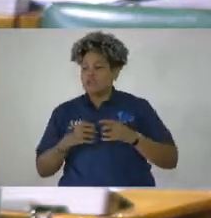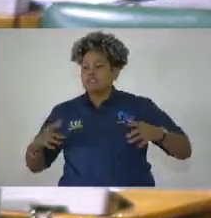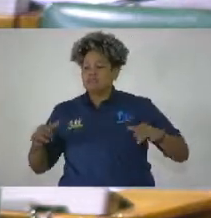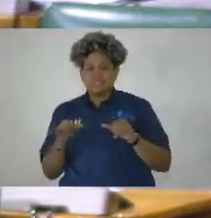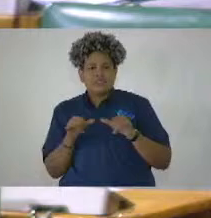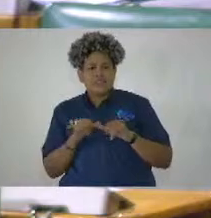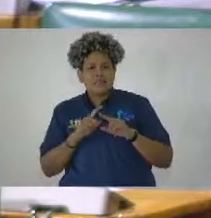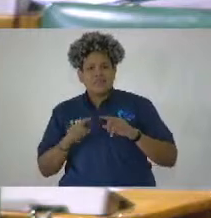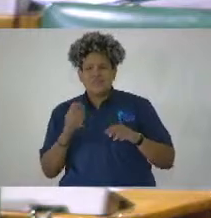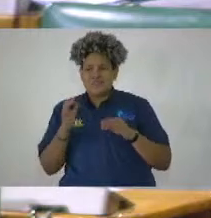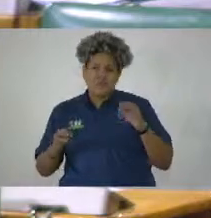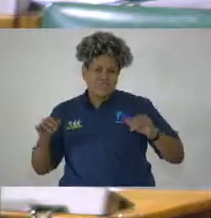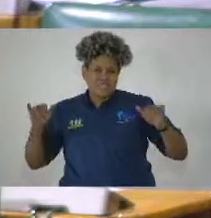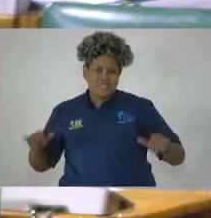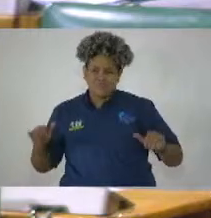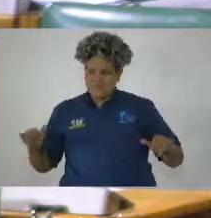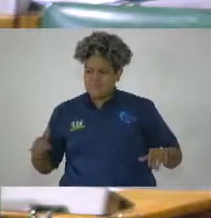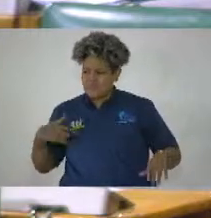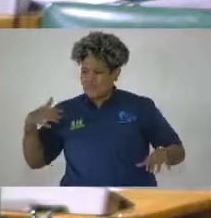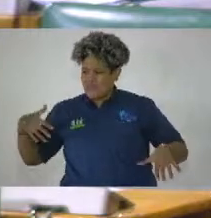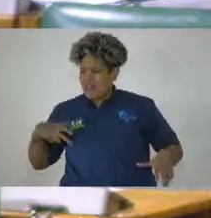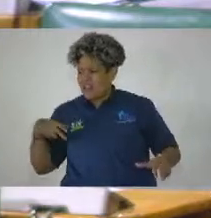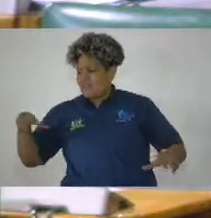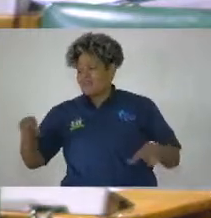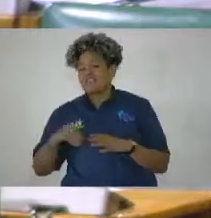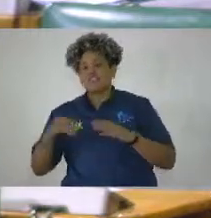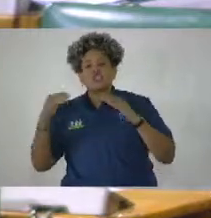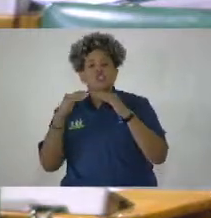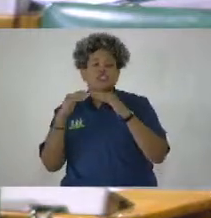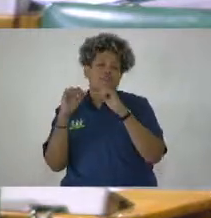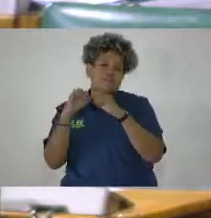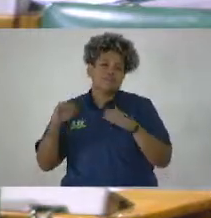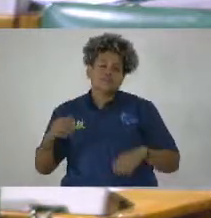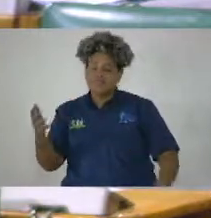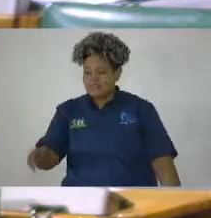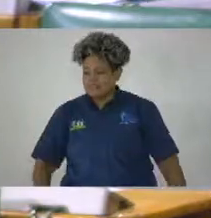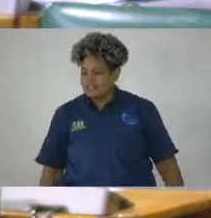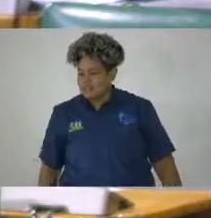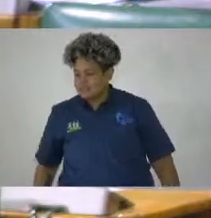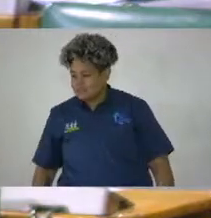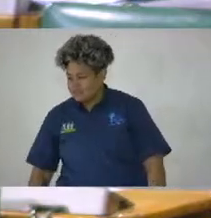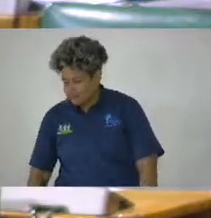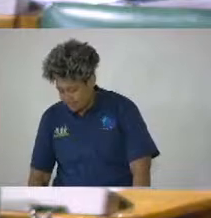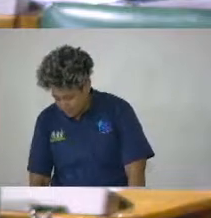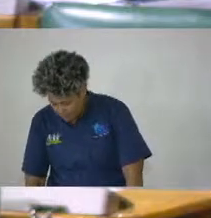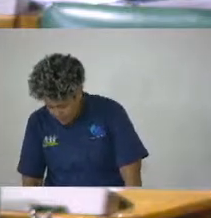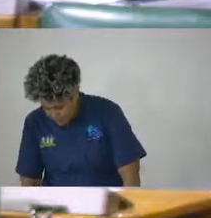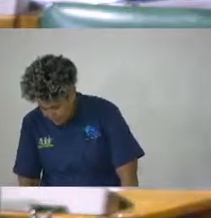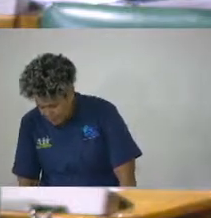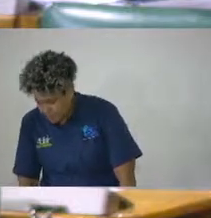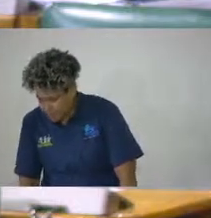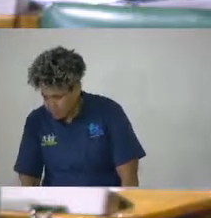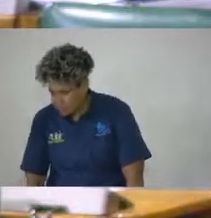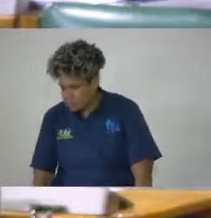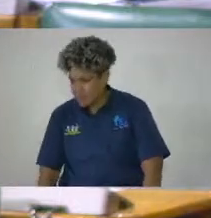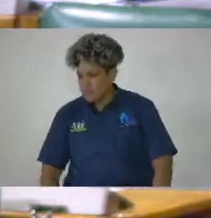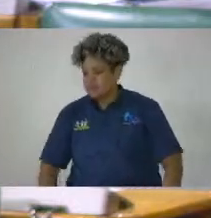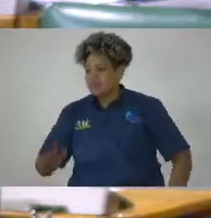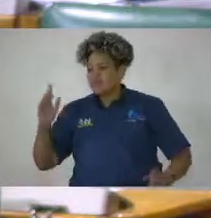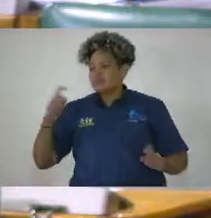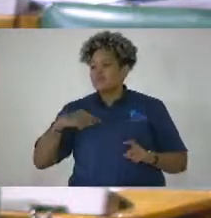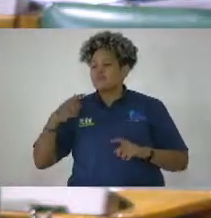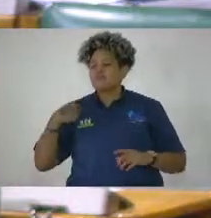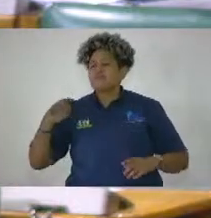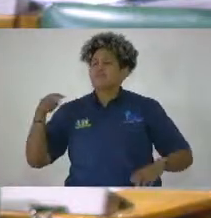And yet we haven't invested in new courthouses. Mr. Speaker, when it was brought to